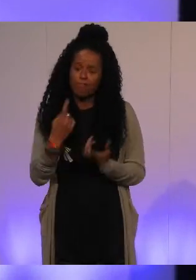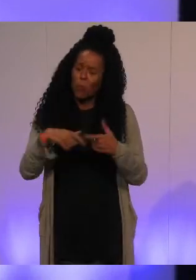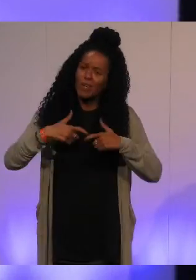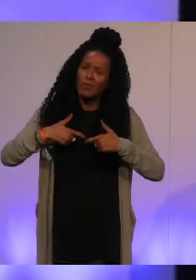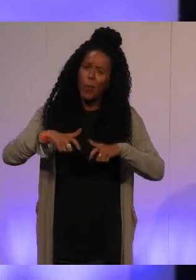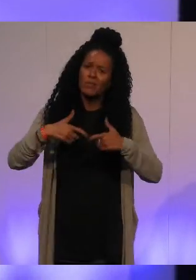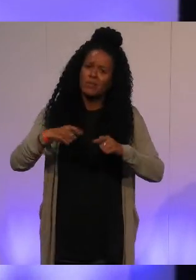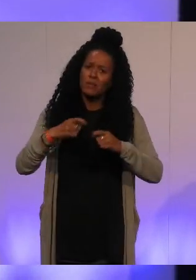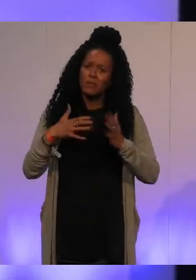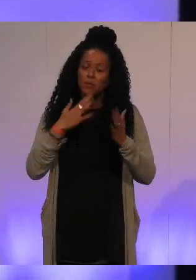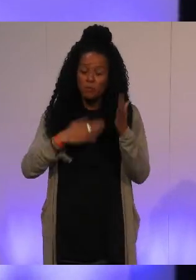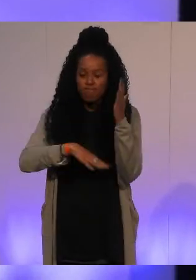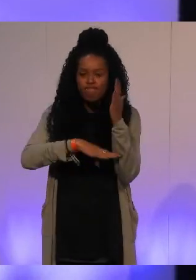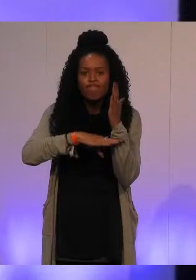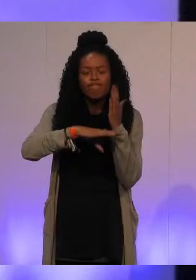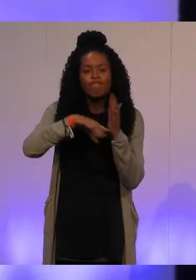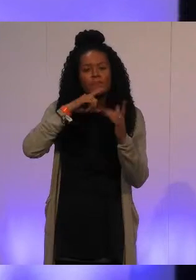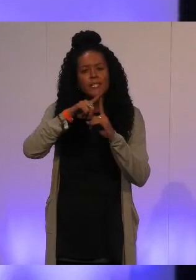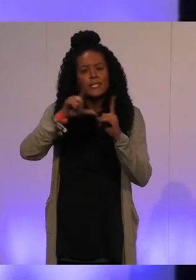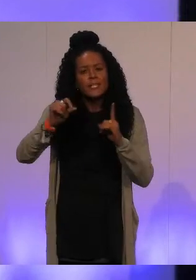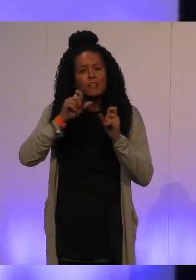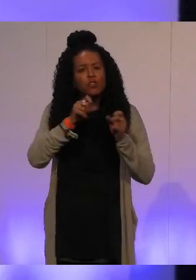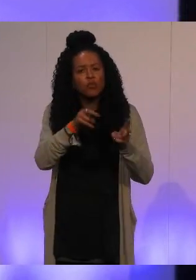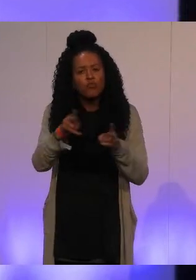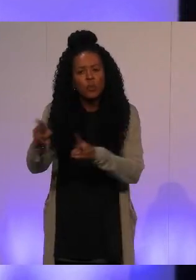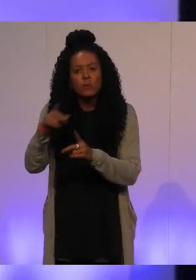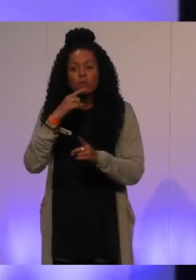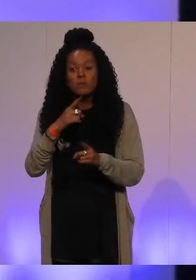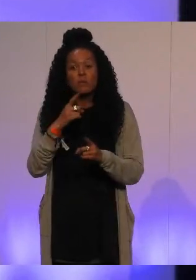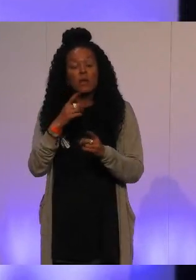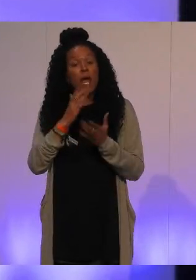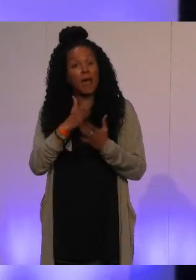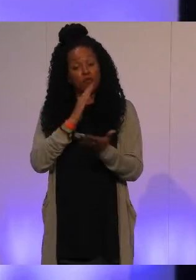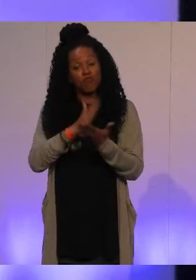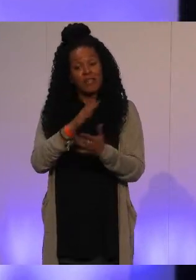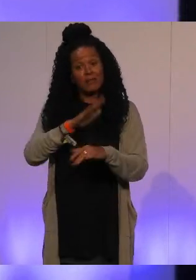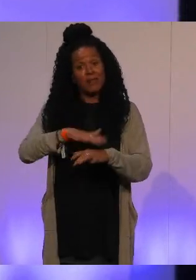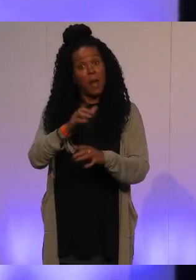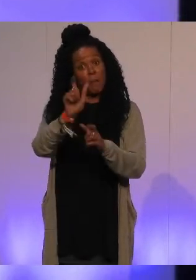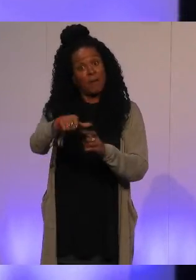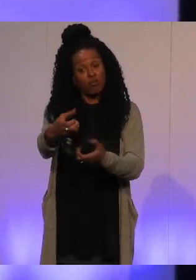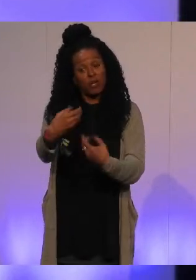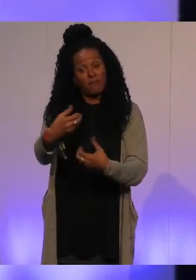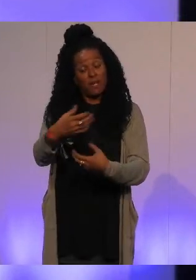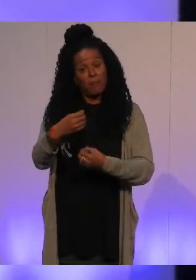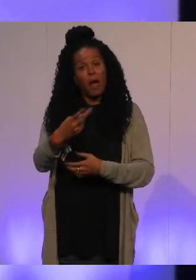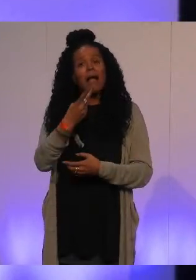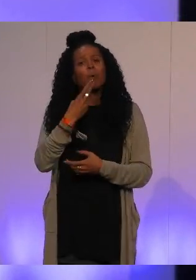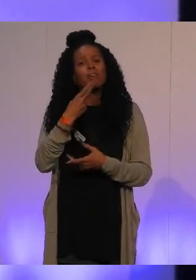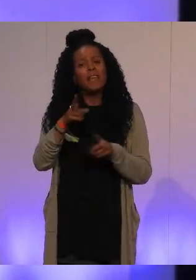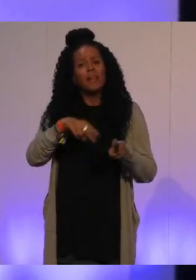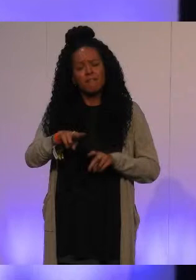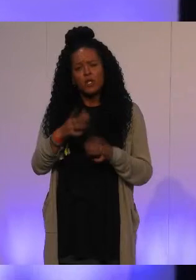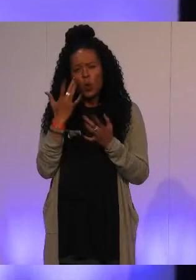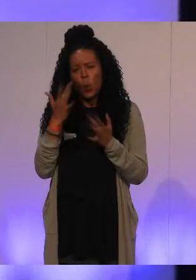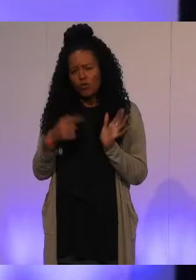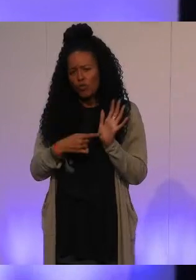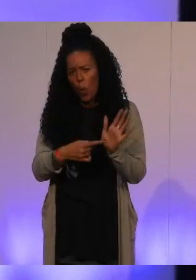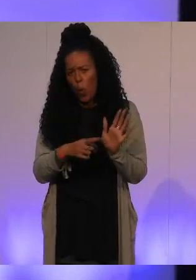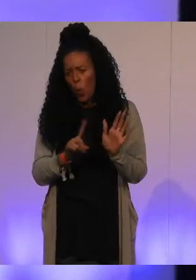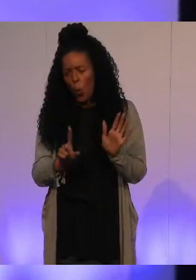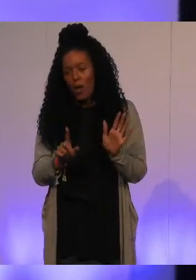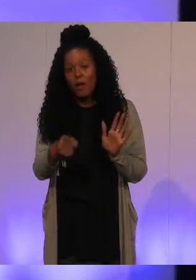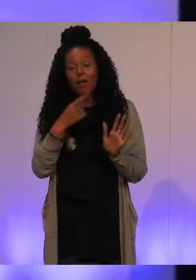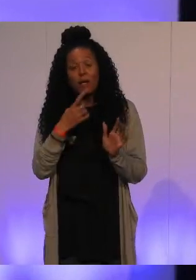continuing to progress digital routes to receiving real-time patient feedback, and our second video, which you'll see shortly, gives